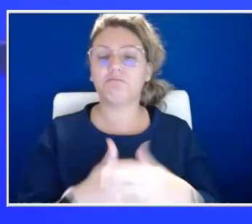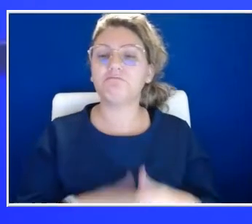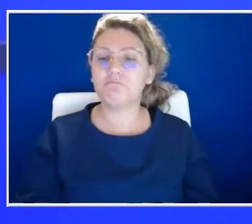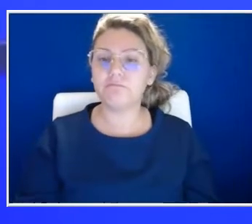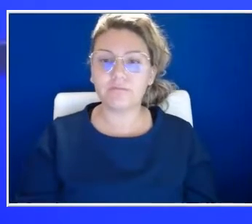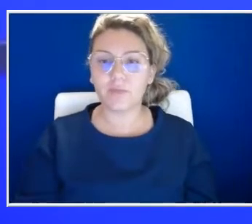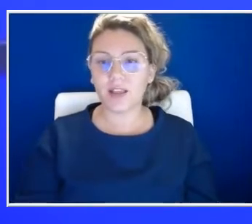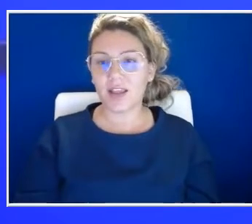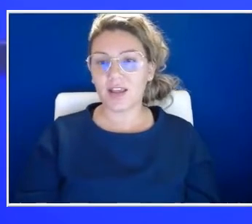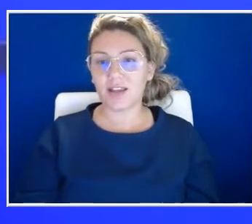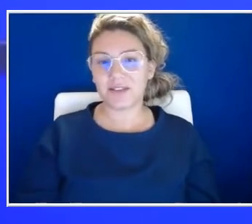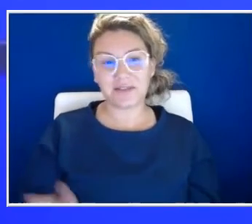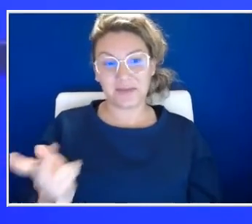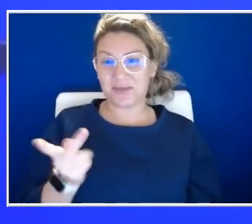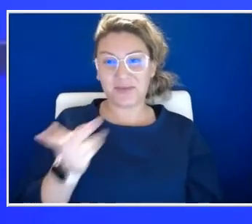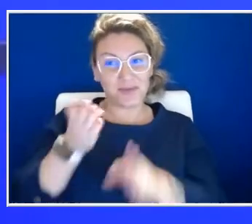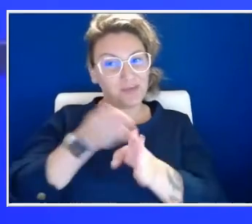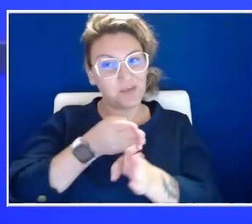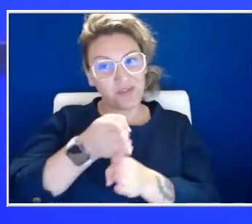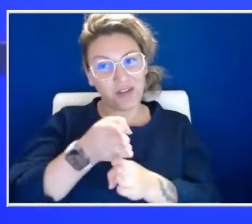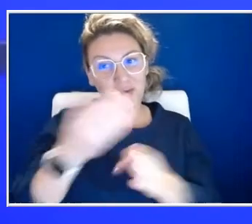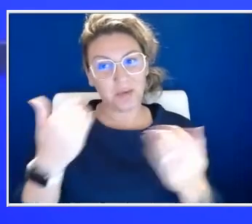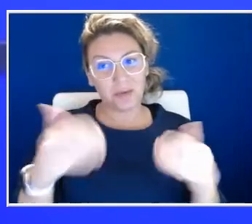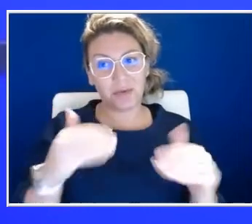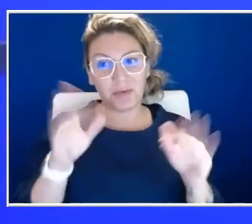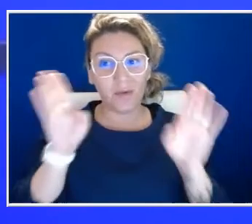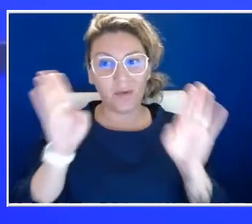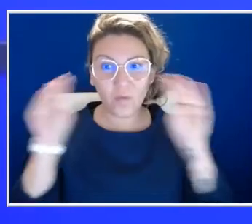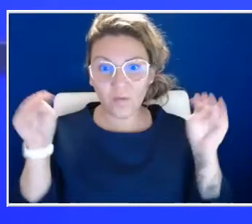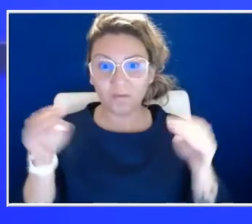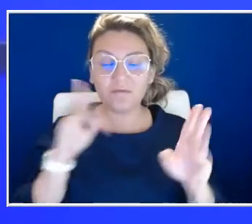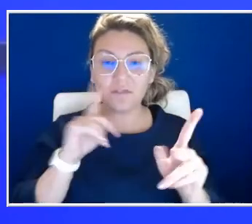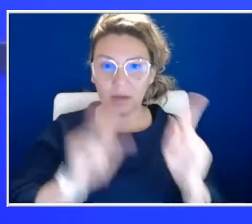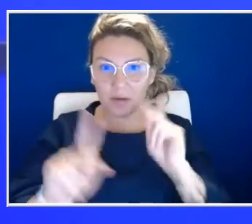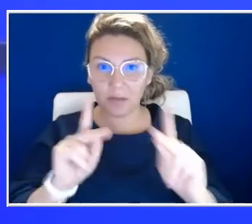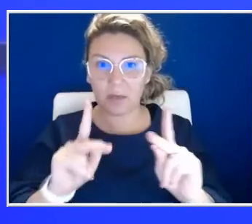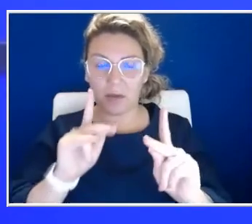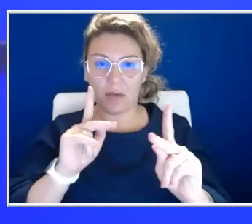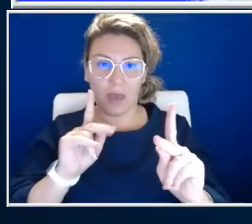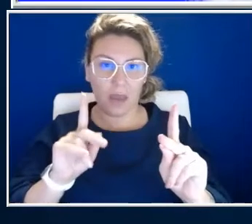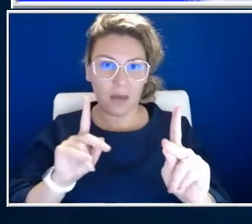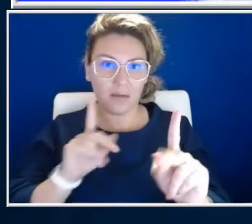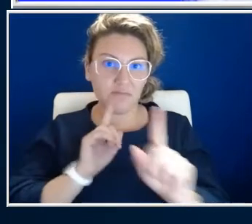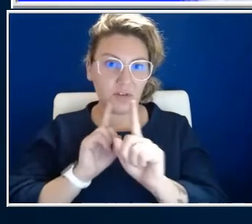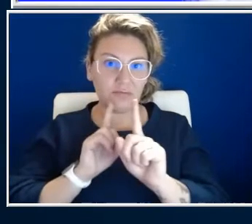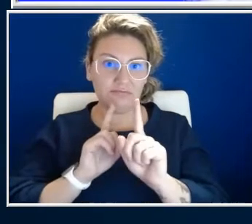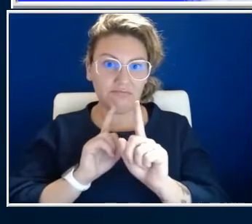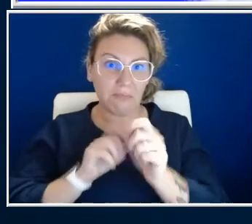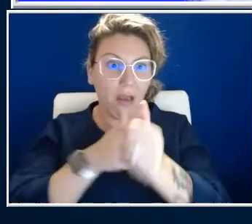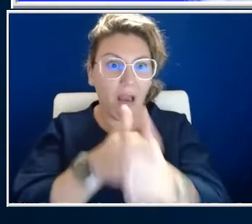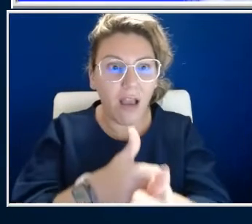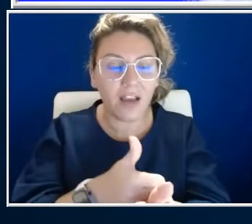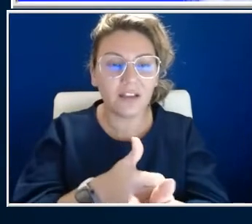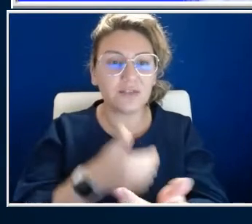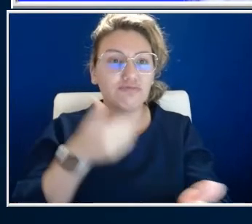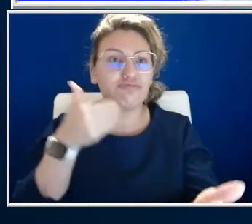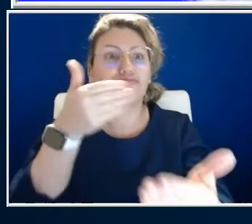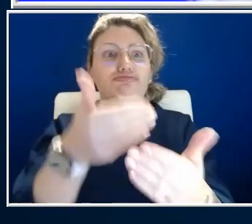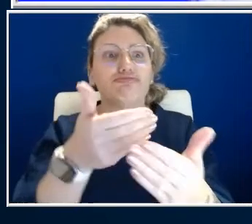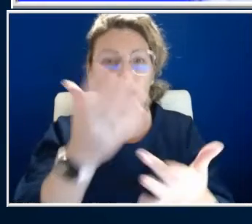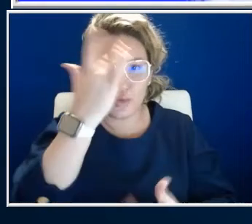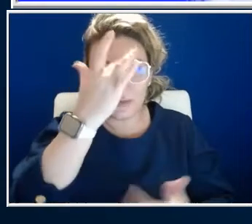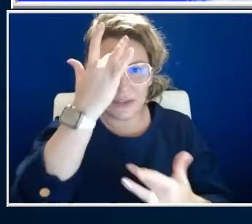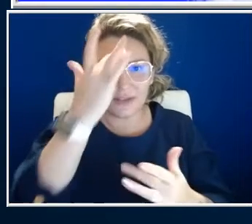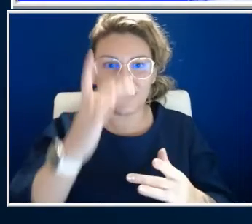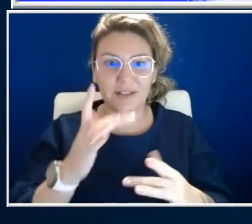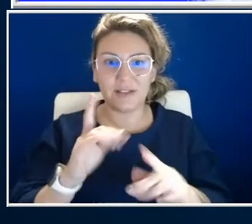two professionals here, they tend to be folks that run towards fires, which is great. That's why they're great at their jobs. And but the other stuff is we